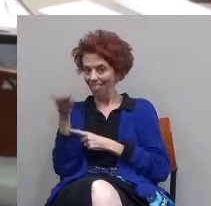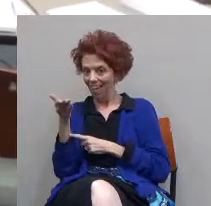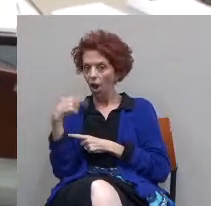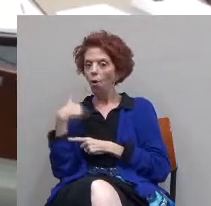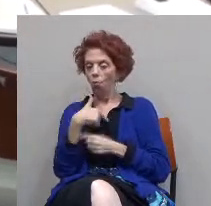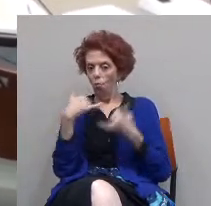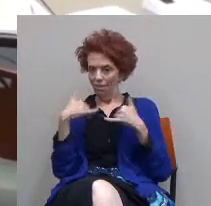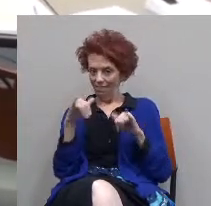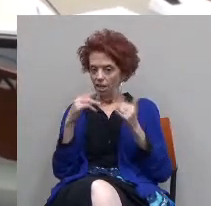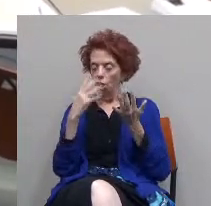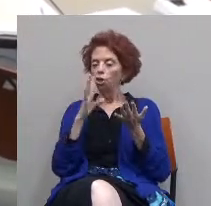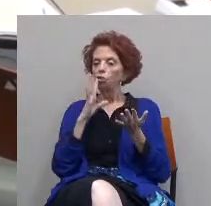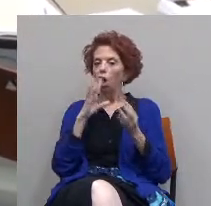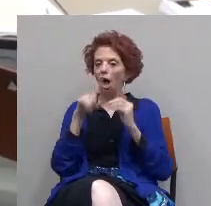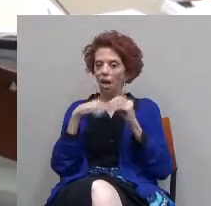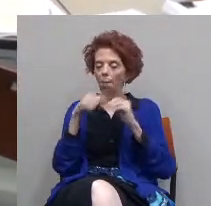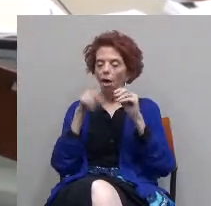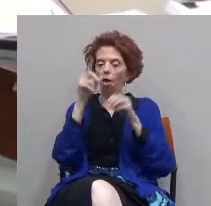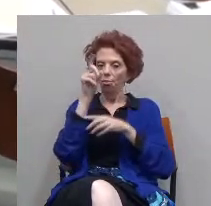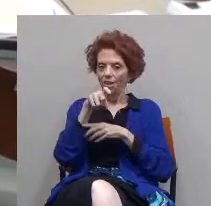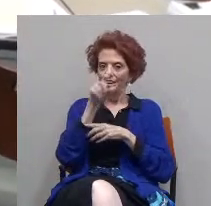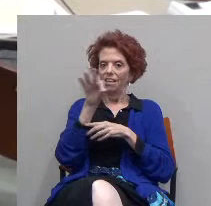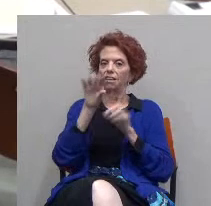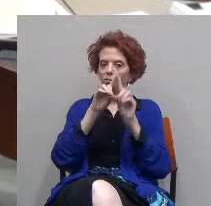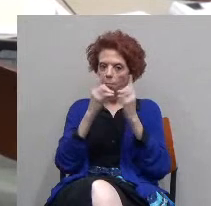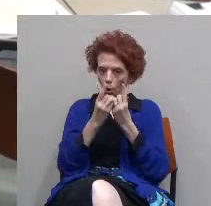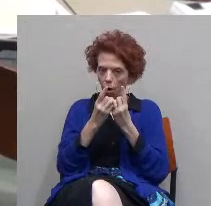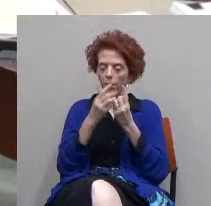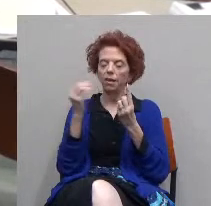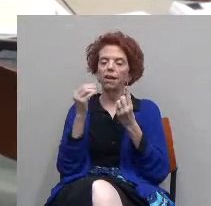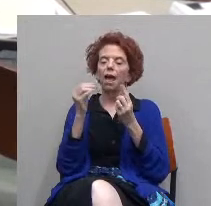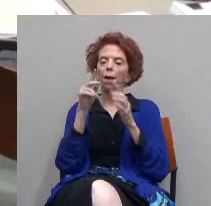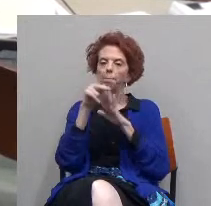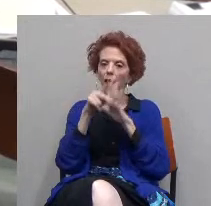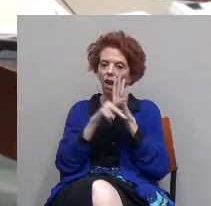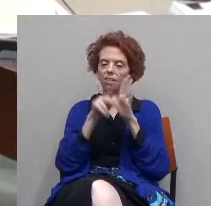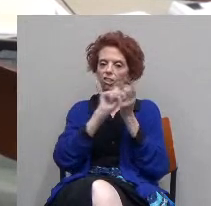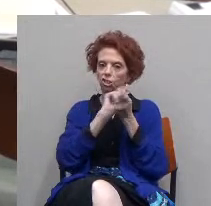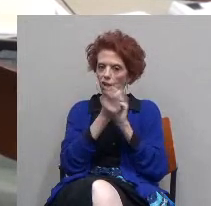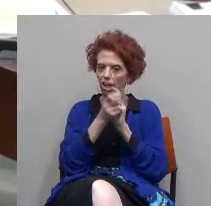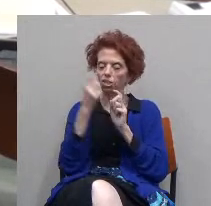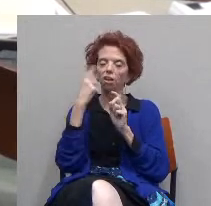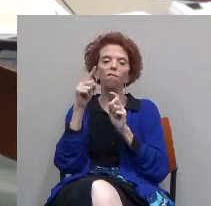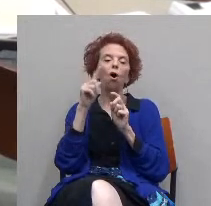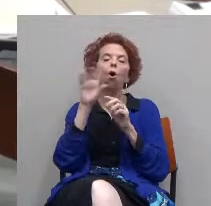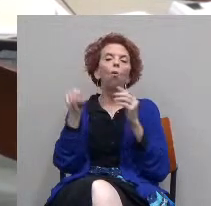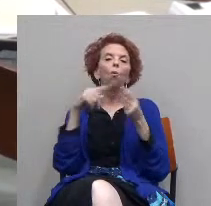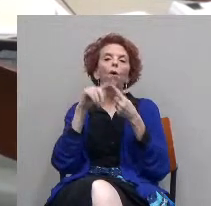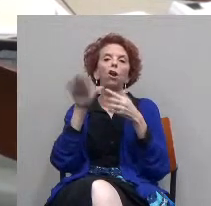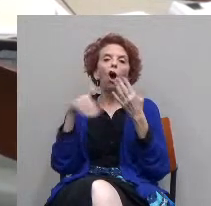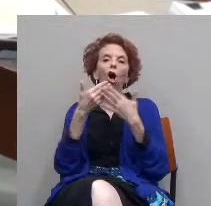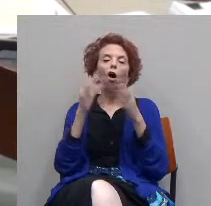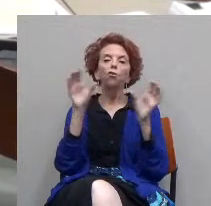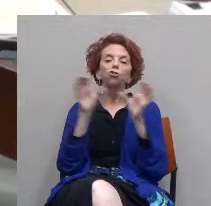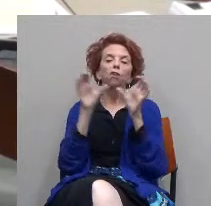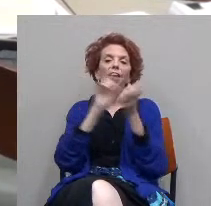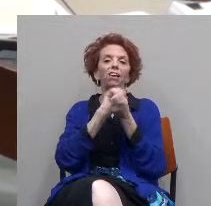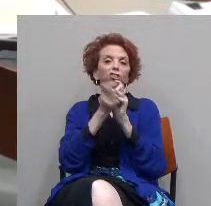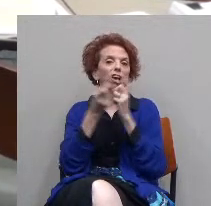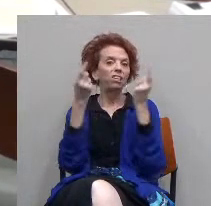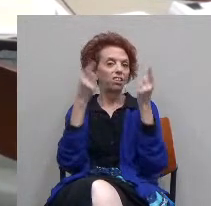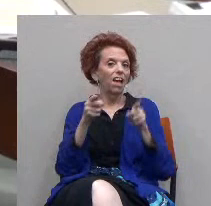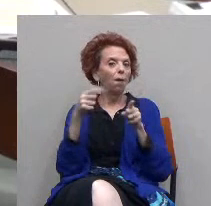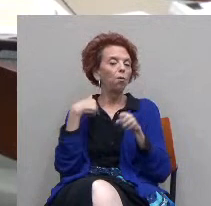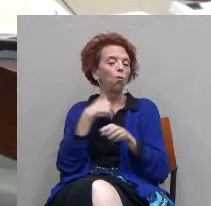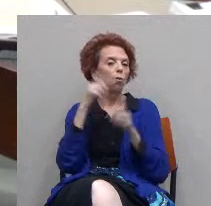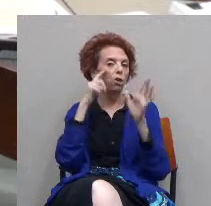still talk about the needs of the department through legislation, throughout like policy changes. For instance, when all the certification changes happen, we noticed